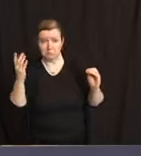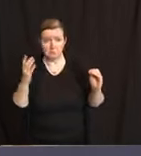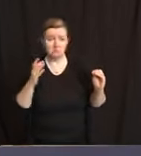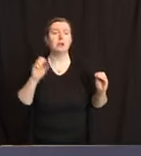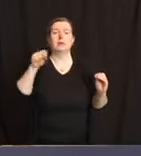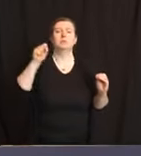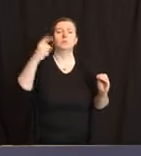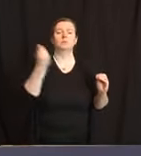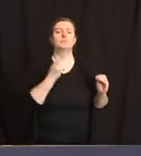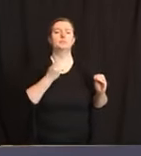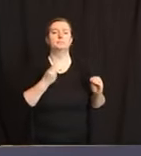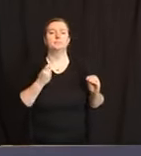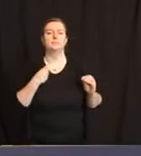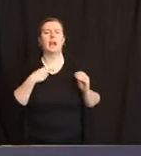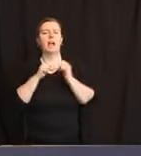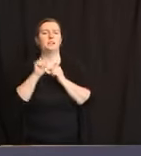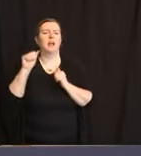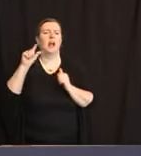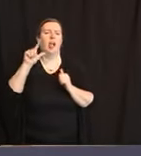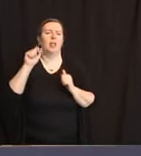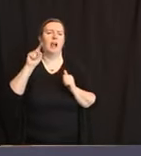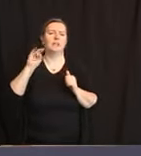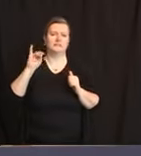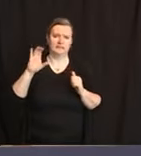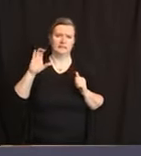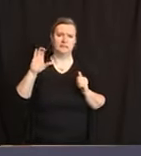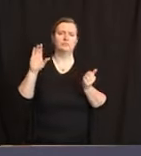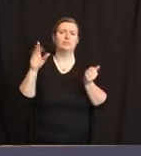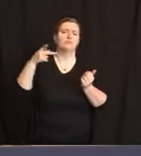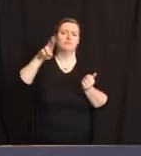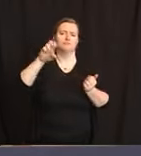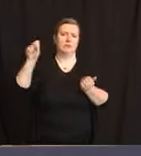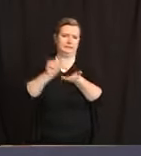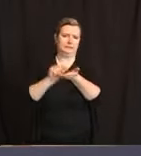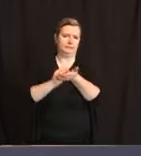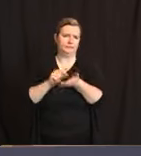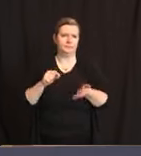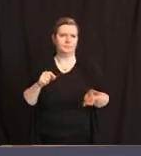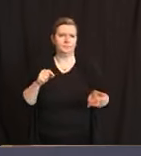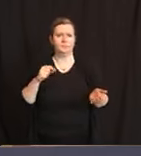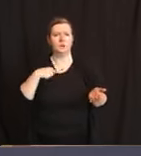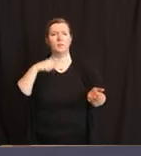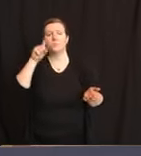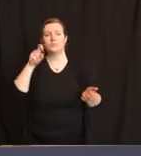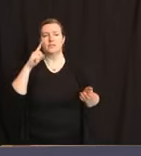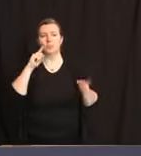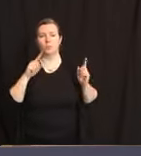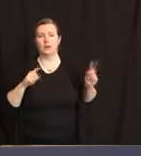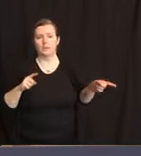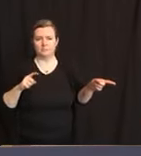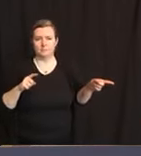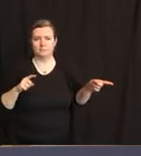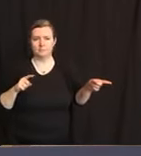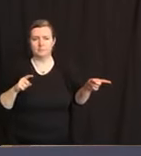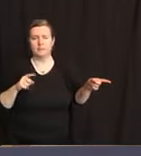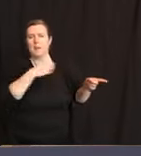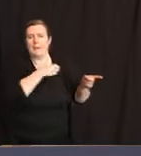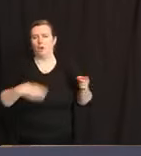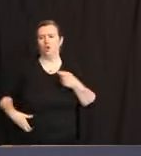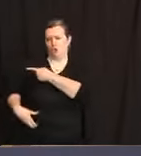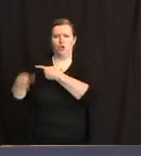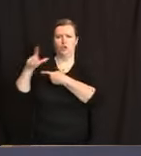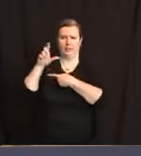I'm with the Atlantic City Press, and so one of the questions I had for the freeholder is, how do you see the little boardwalk